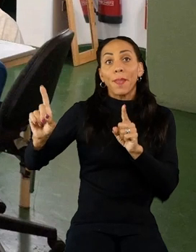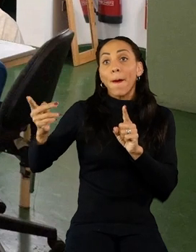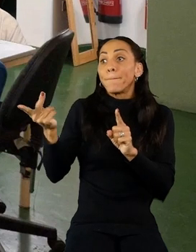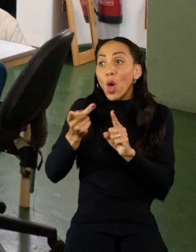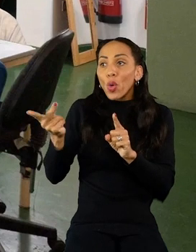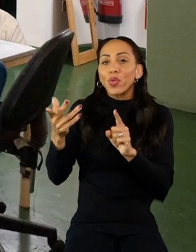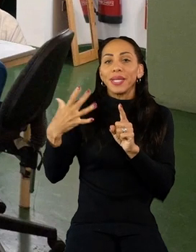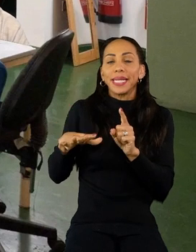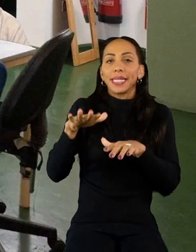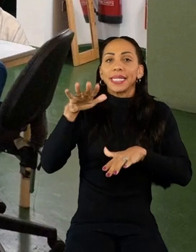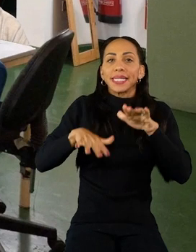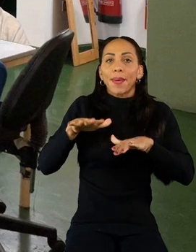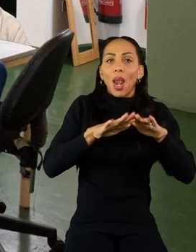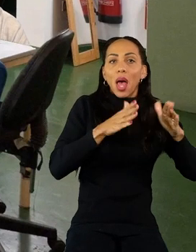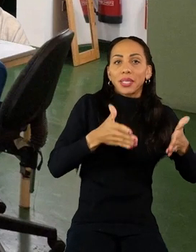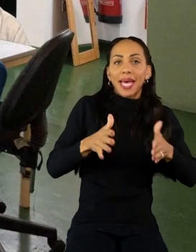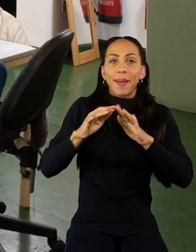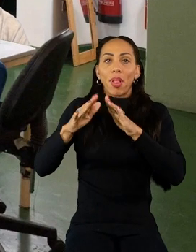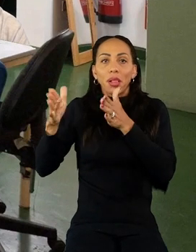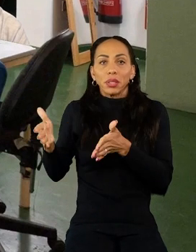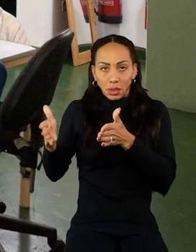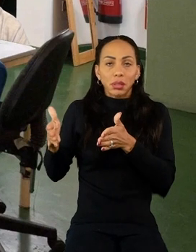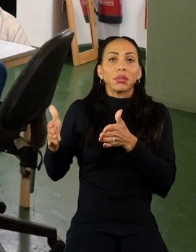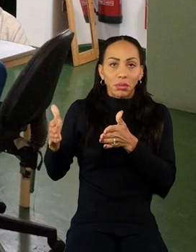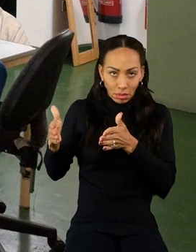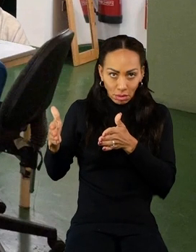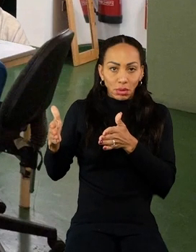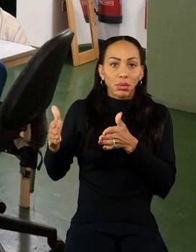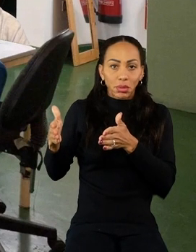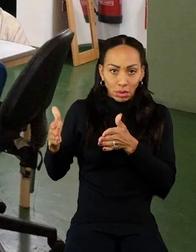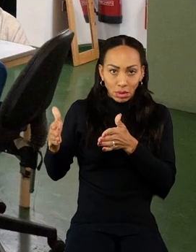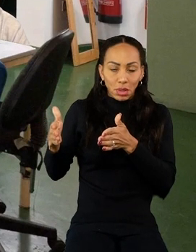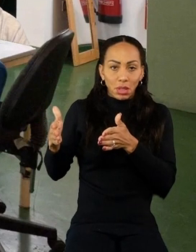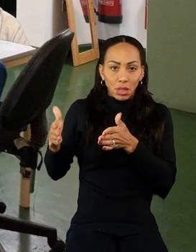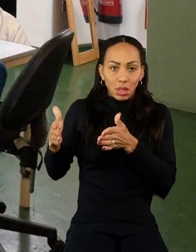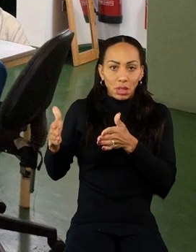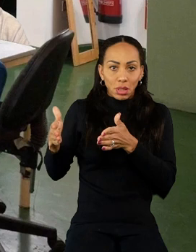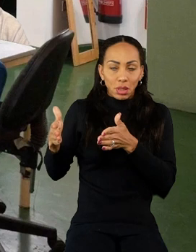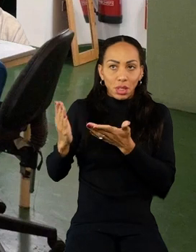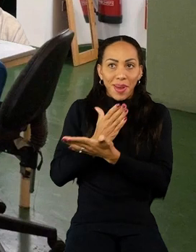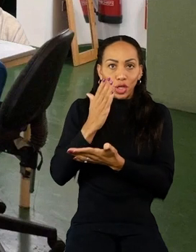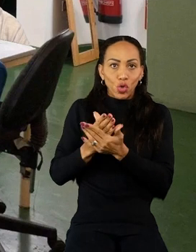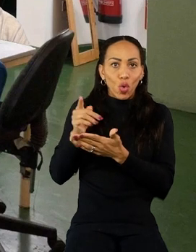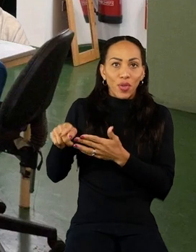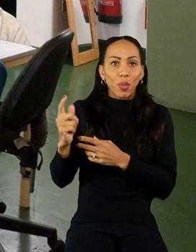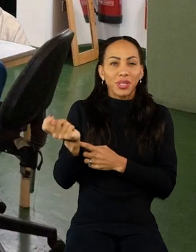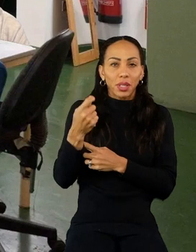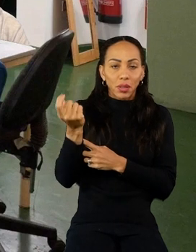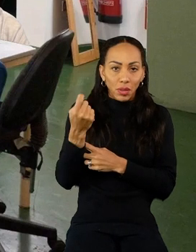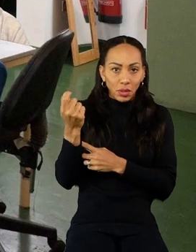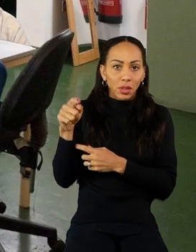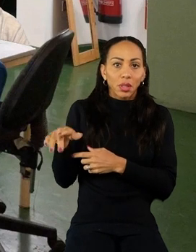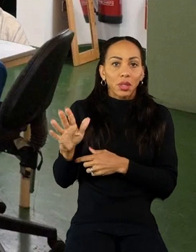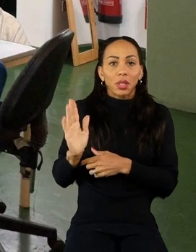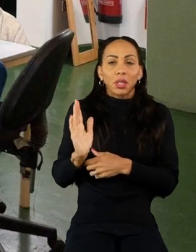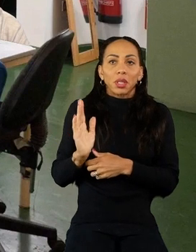we had to set up their cameras and to find tables of the same dimensions to make that work. So it's very clever. They had to